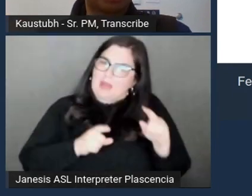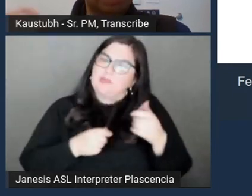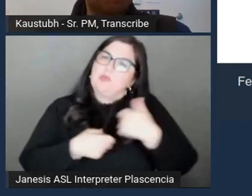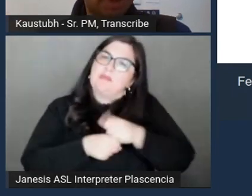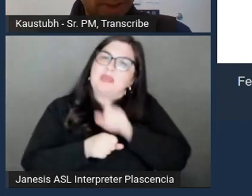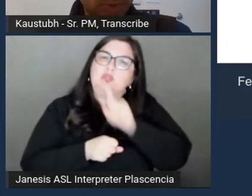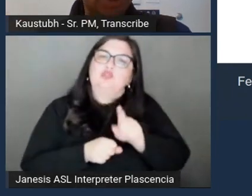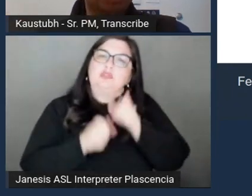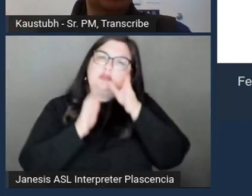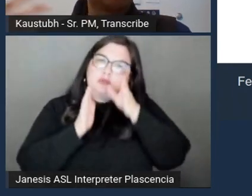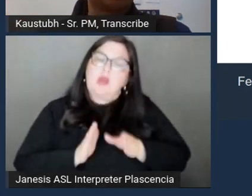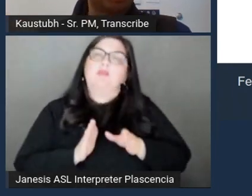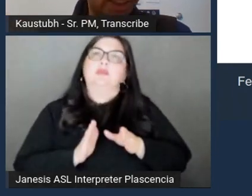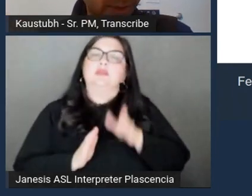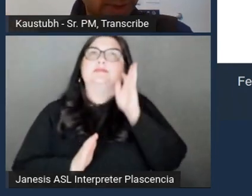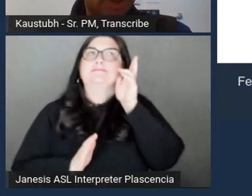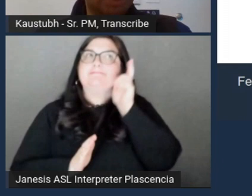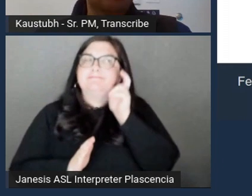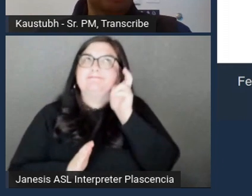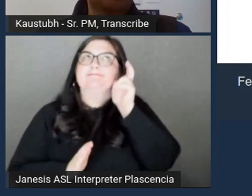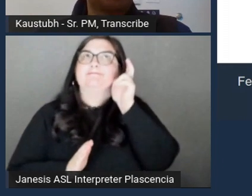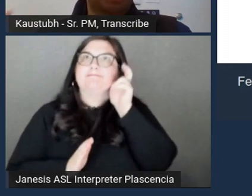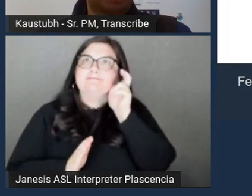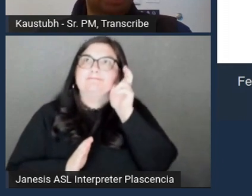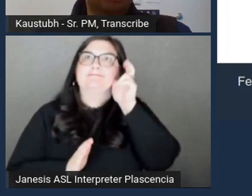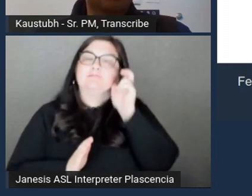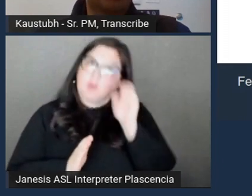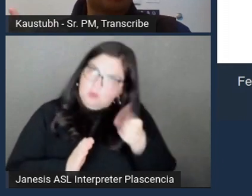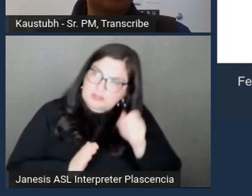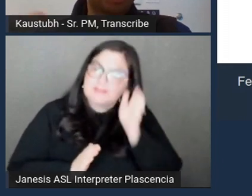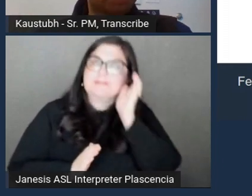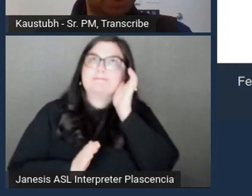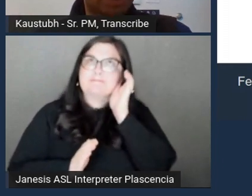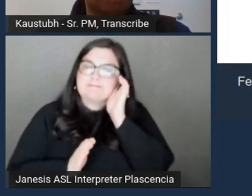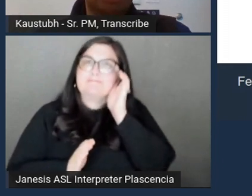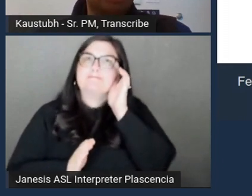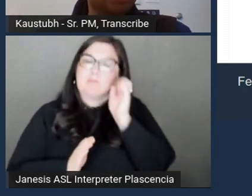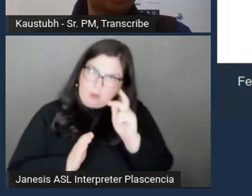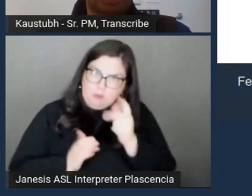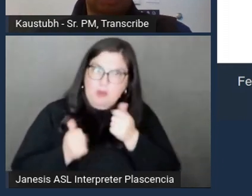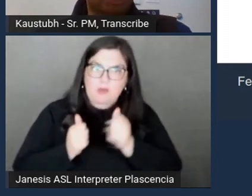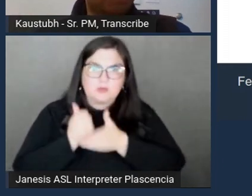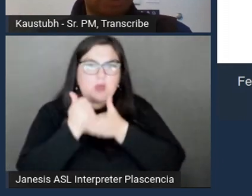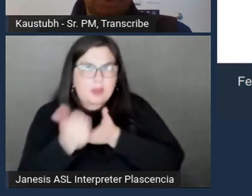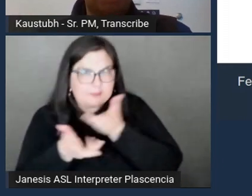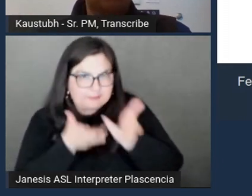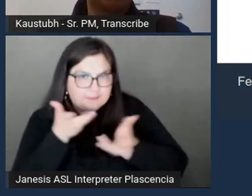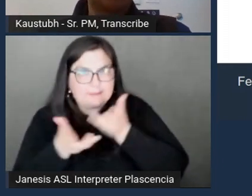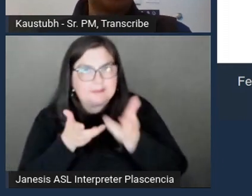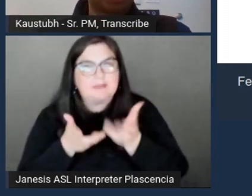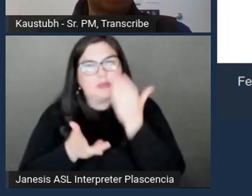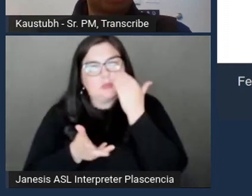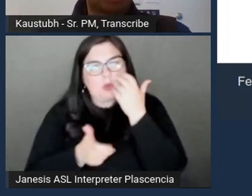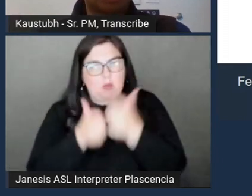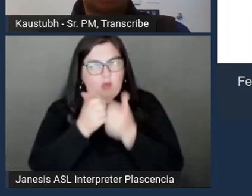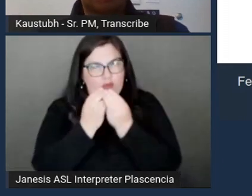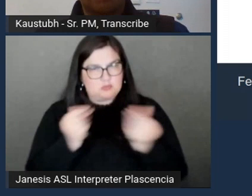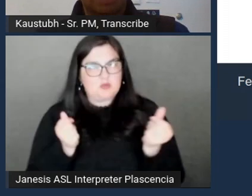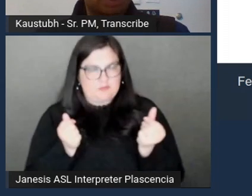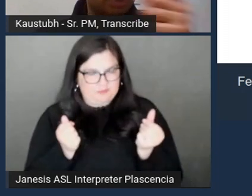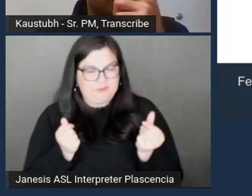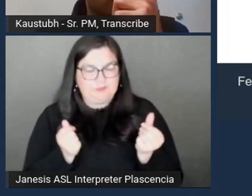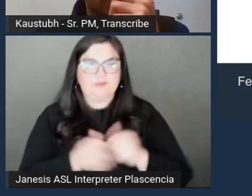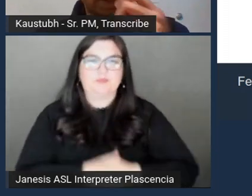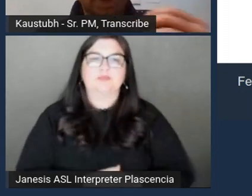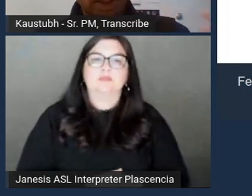to empathize with the customer, really hearing them out, and then, helping them address, whatever problems they're facing.